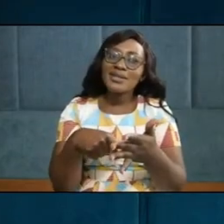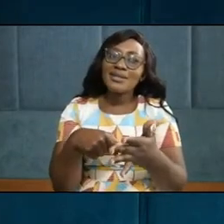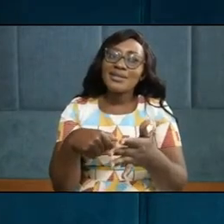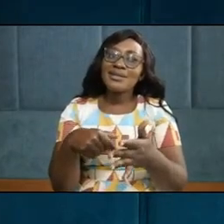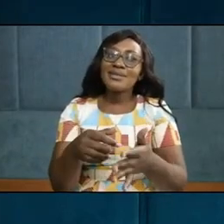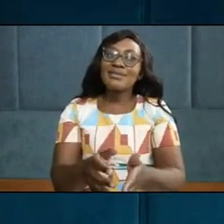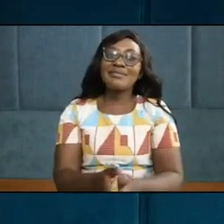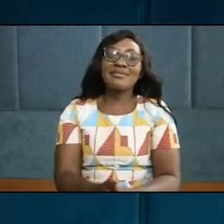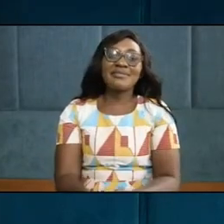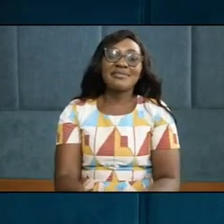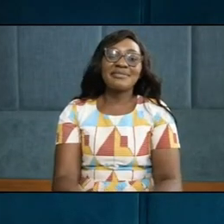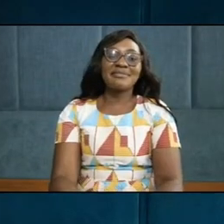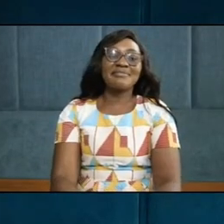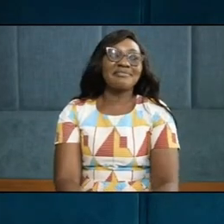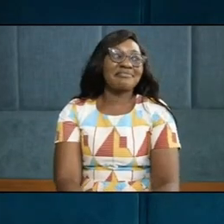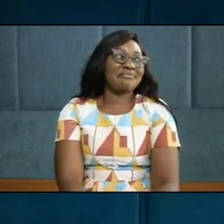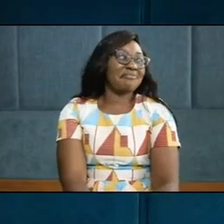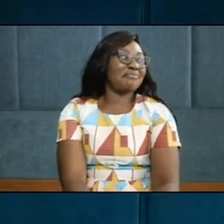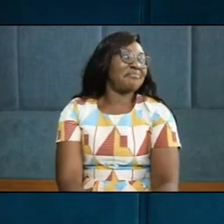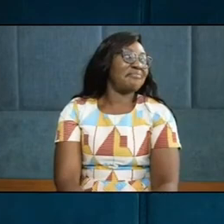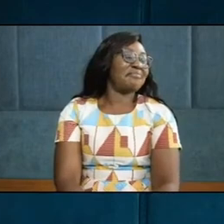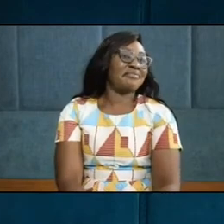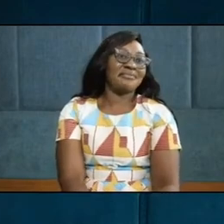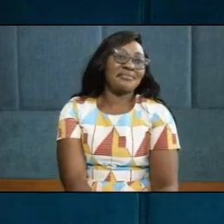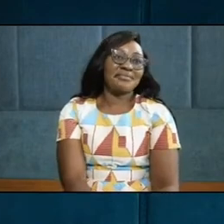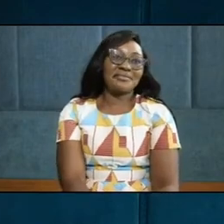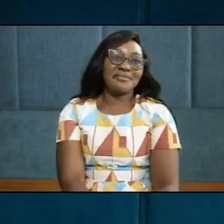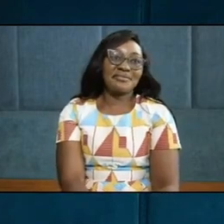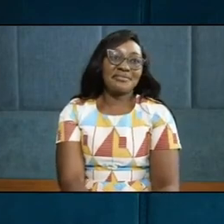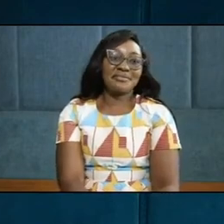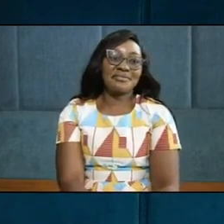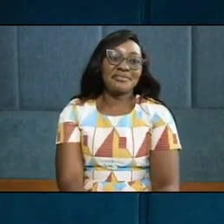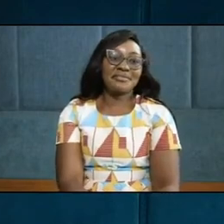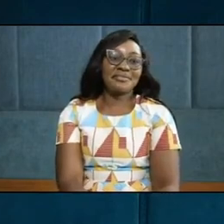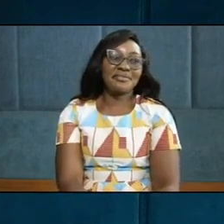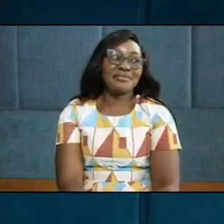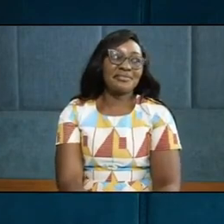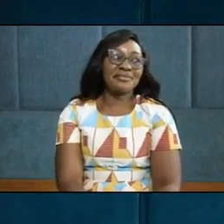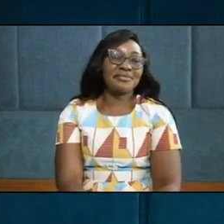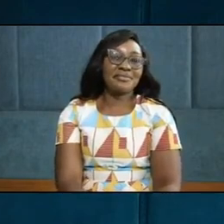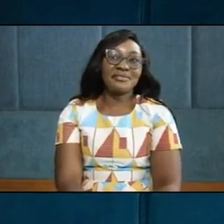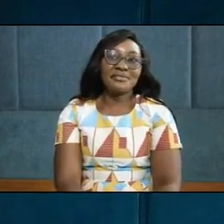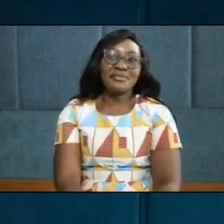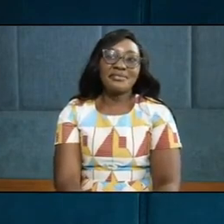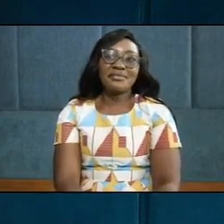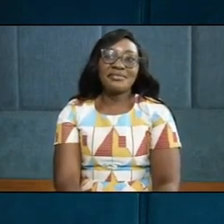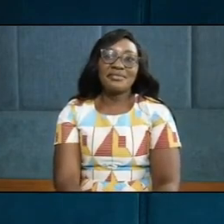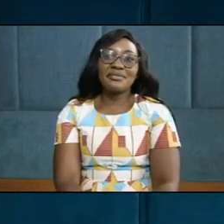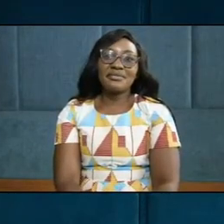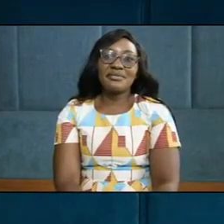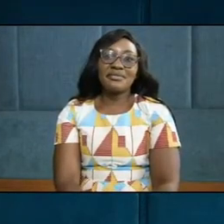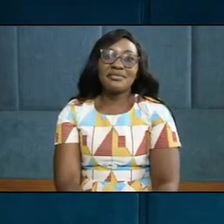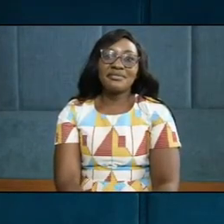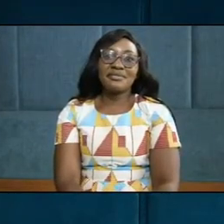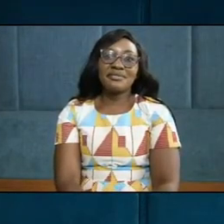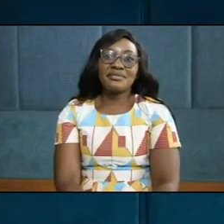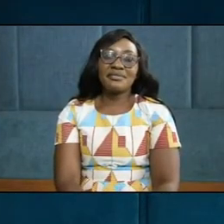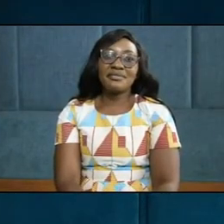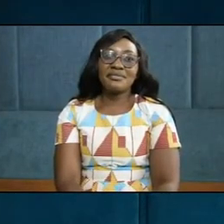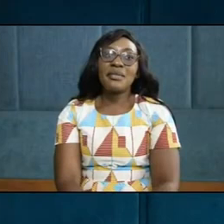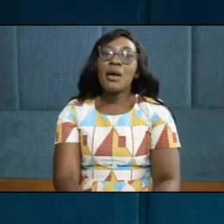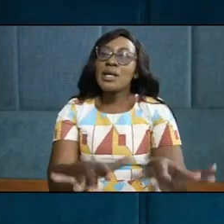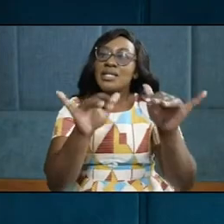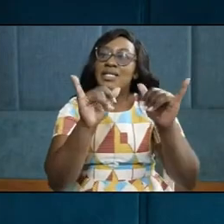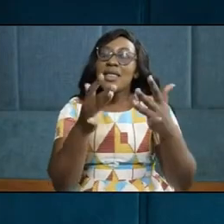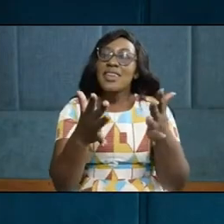went to Troas. Who remembers how long he stayed in Troas? Yes? He stayed there for 7 days. Yes,